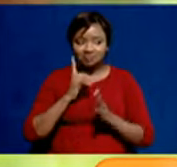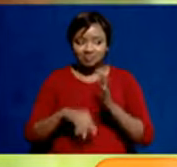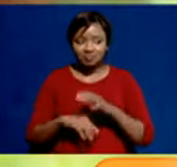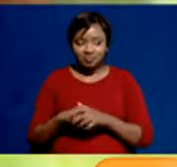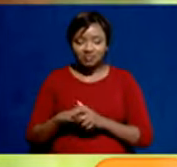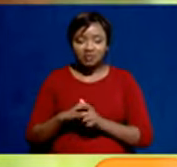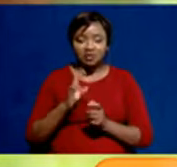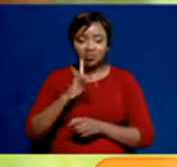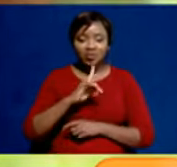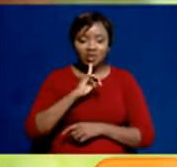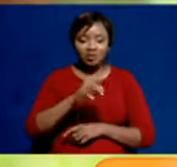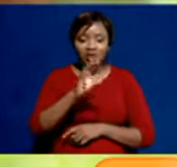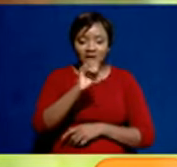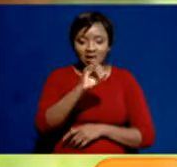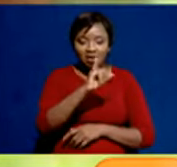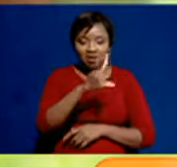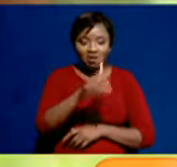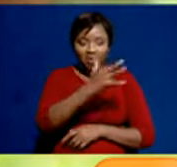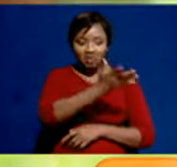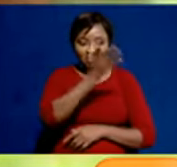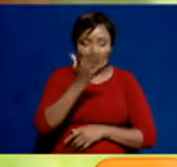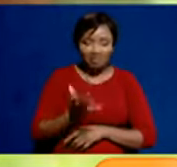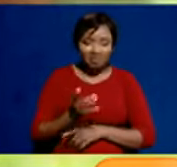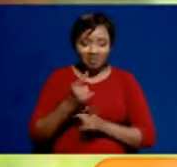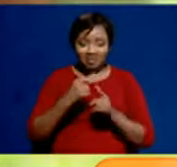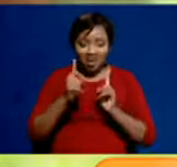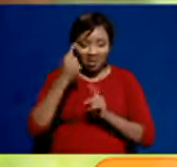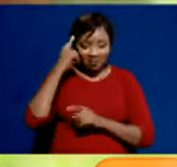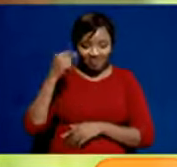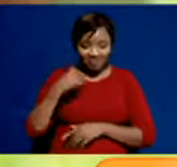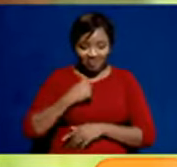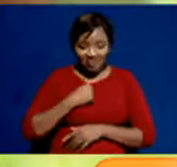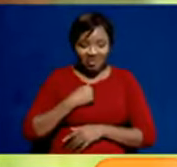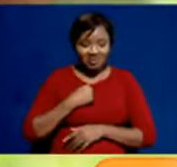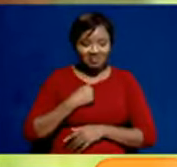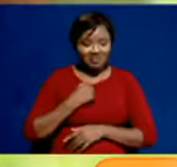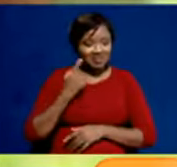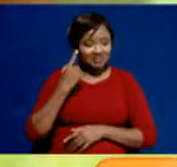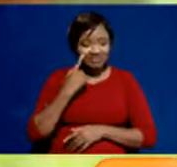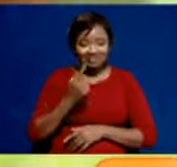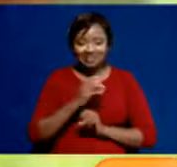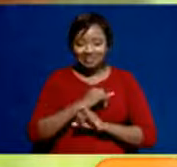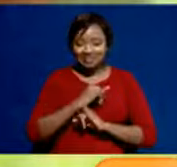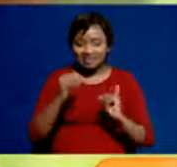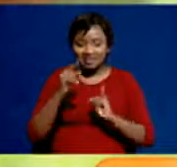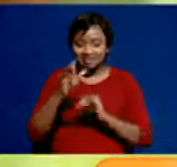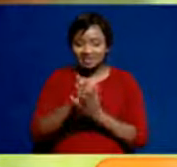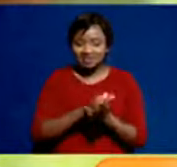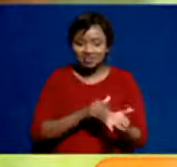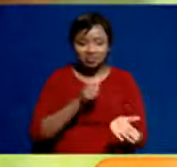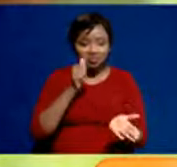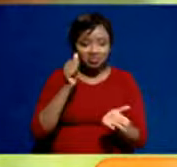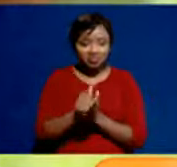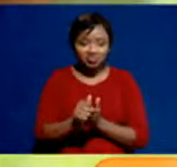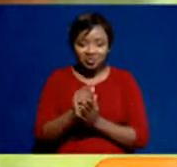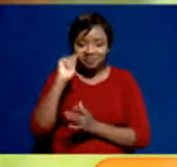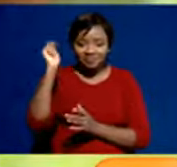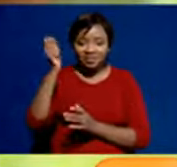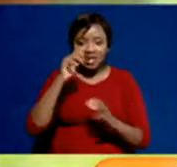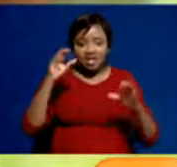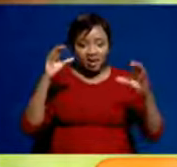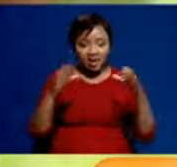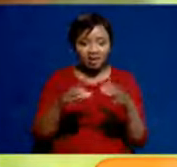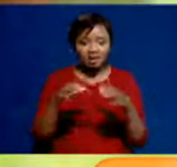oils. For me, that was a direct sabotage of Kenyan companies